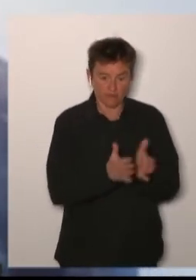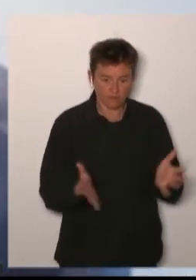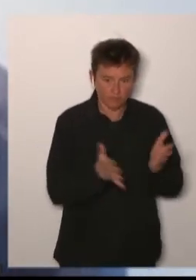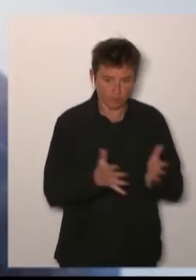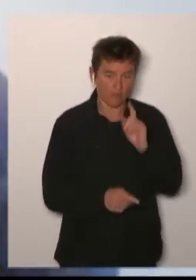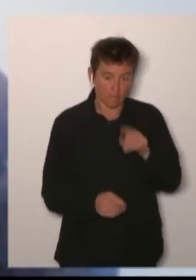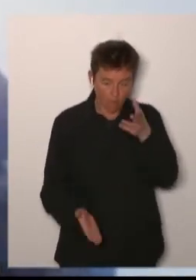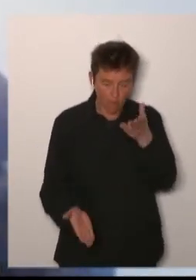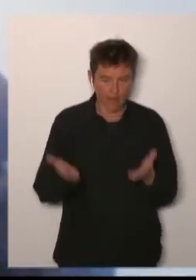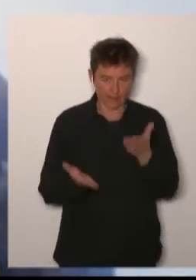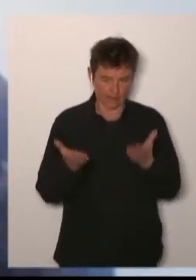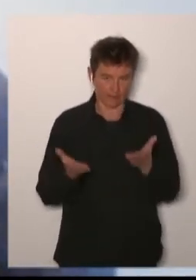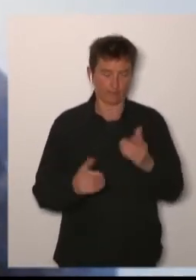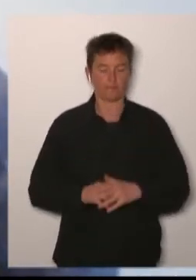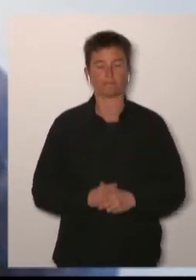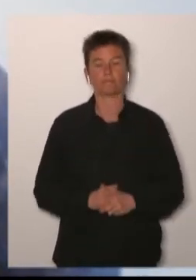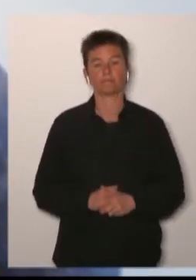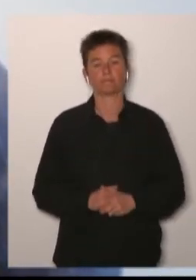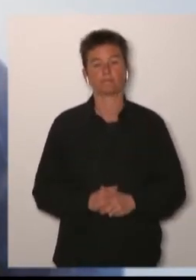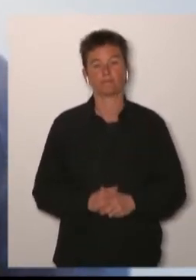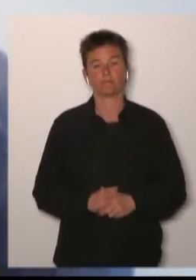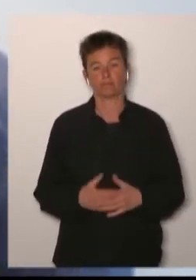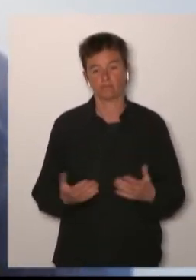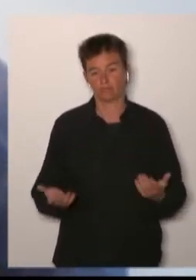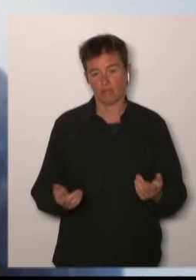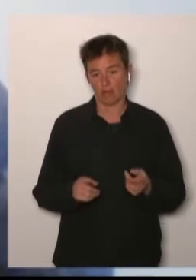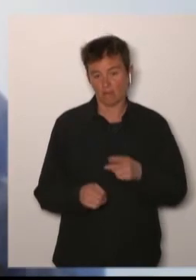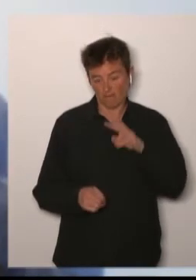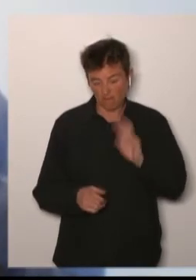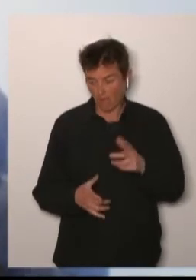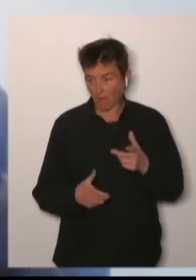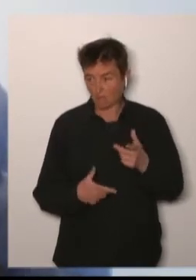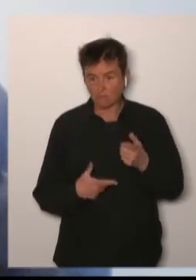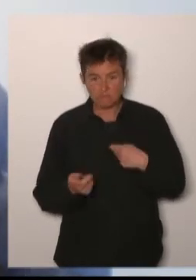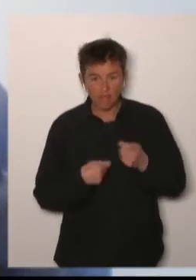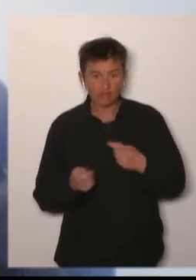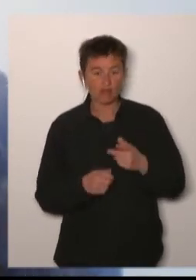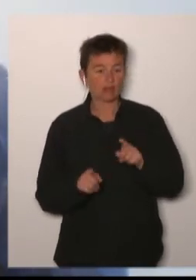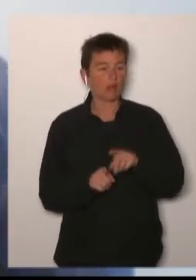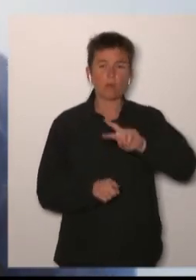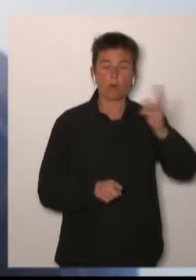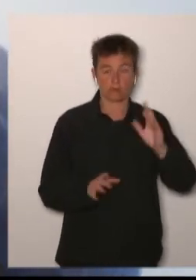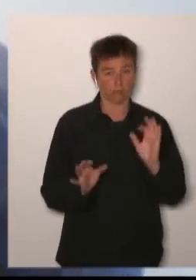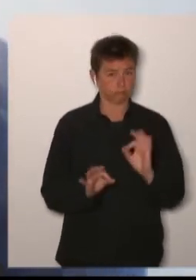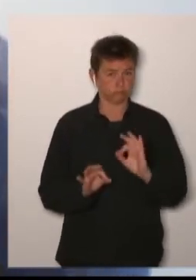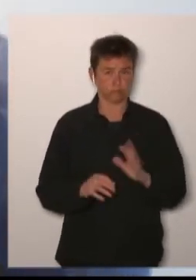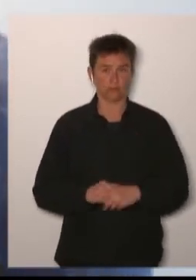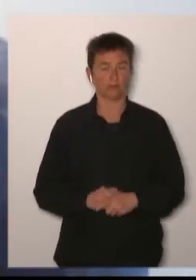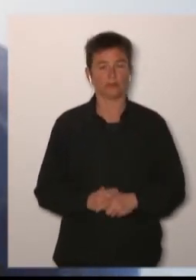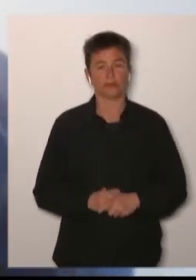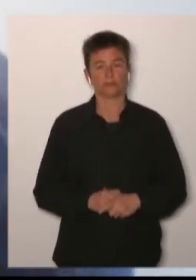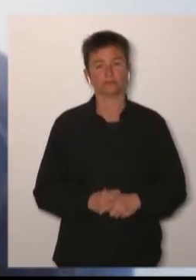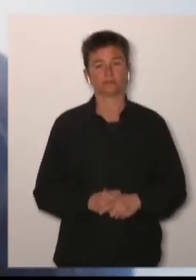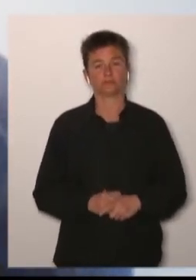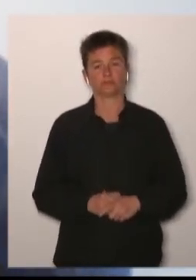know, real market, like in pediatric oncology. And you know, sometimes